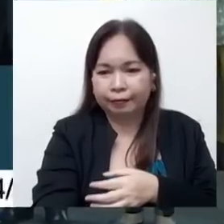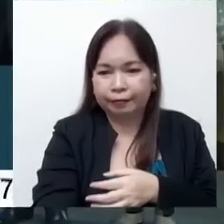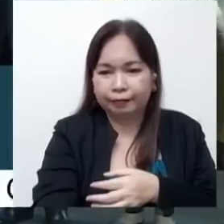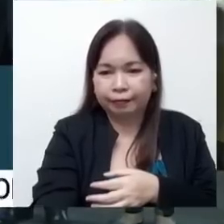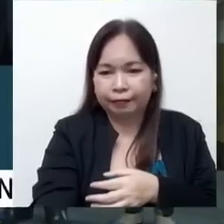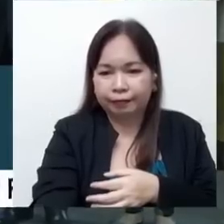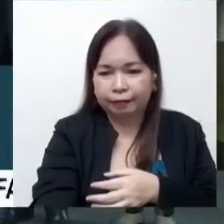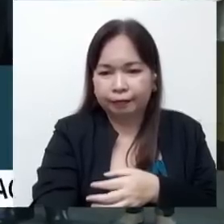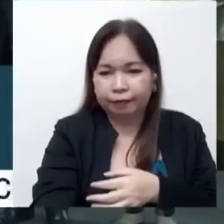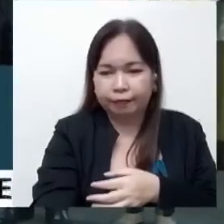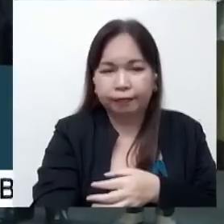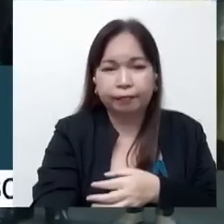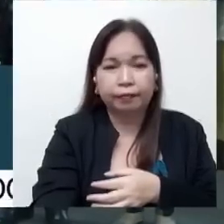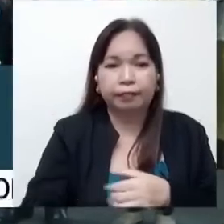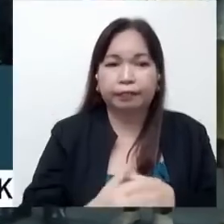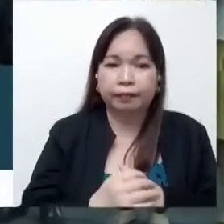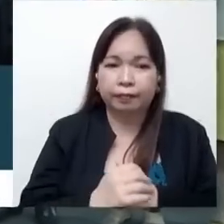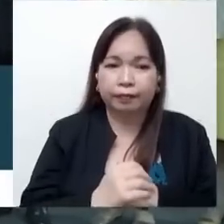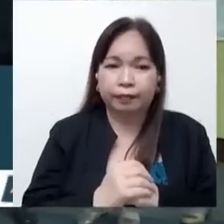2, 1.